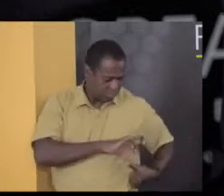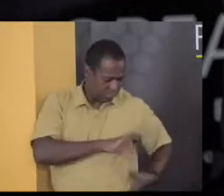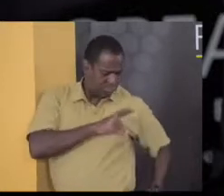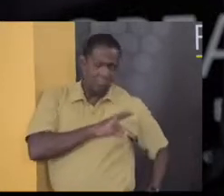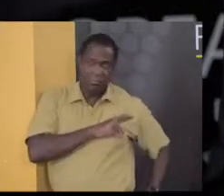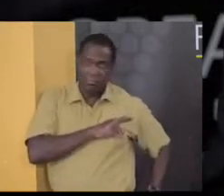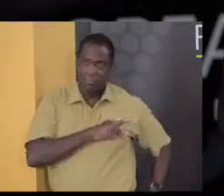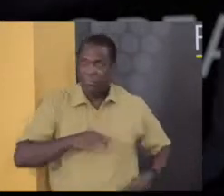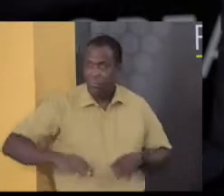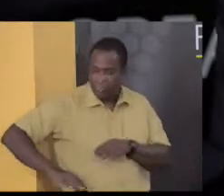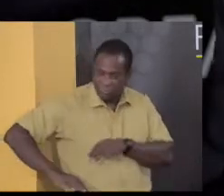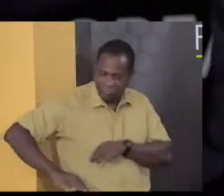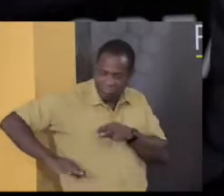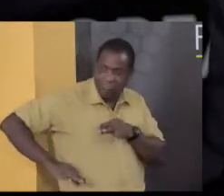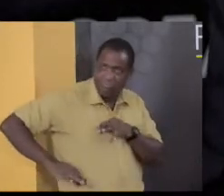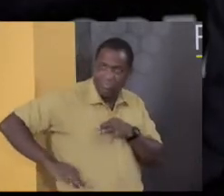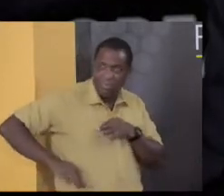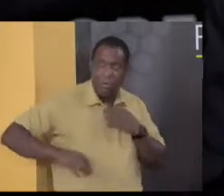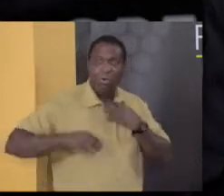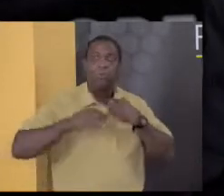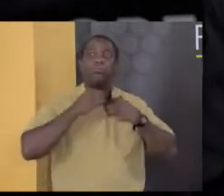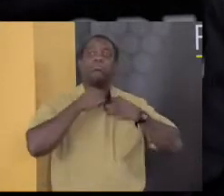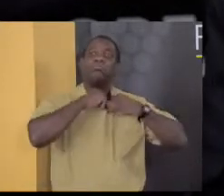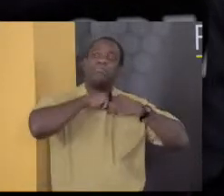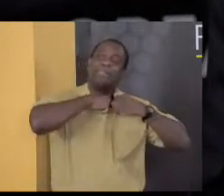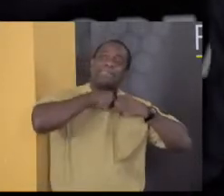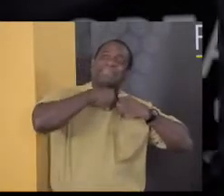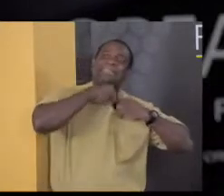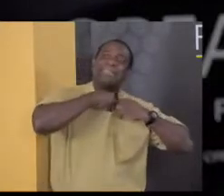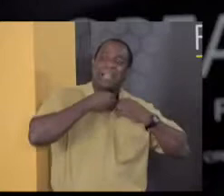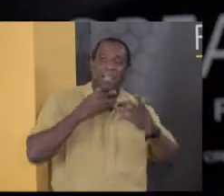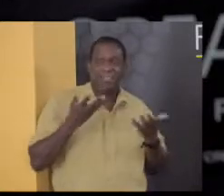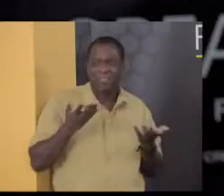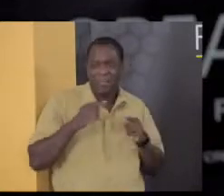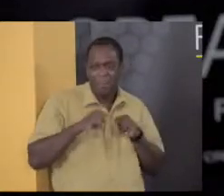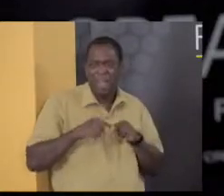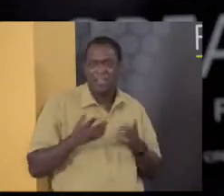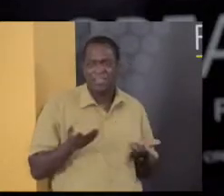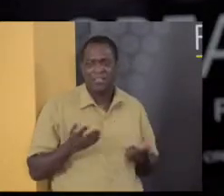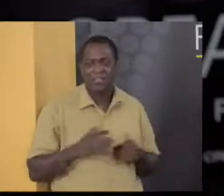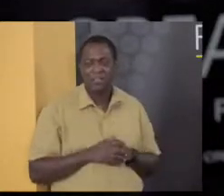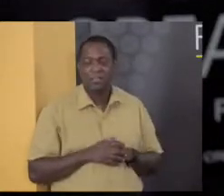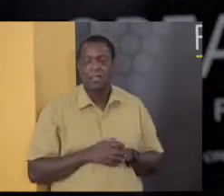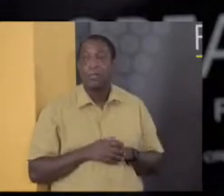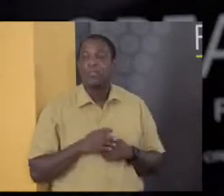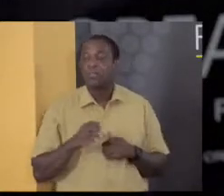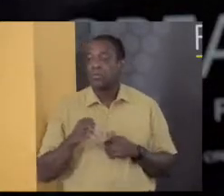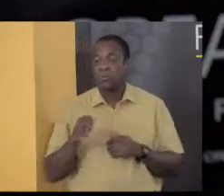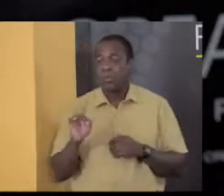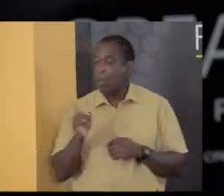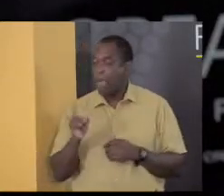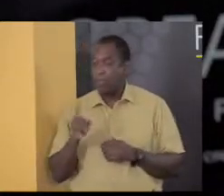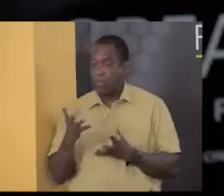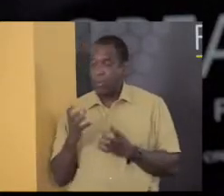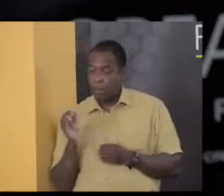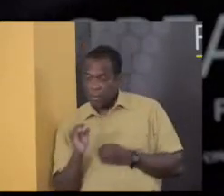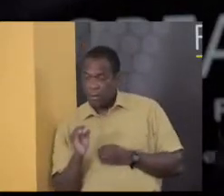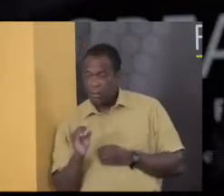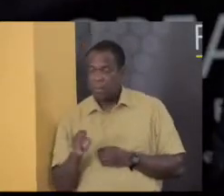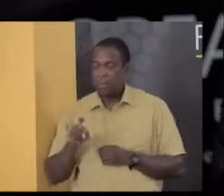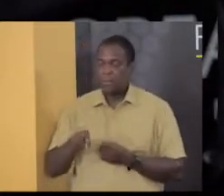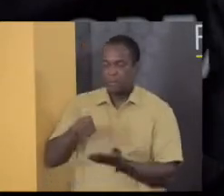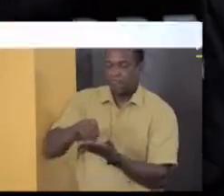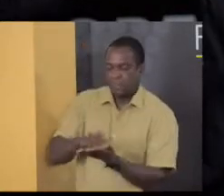is not a given that it's always in the back. You know, some designers might want it at the side. Some designers want it on the outside of the